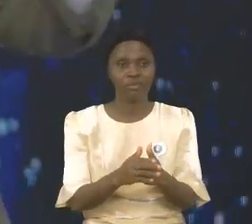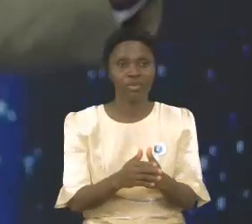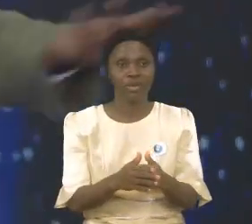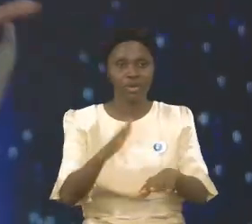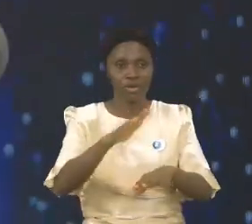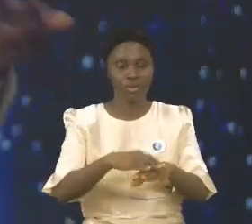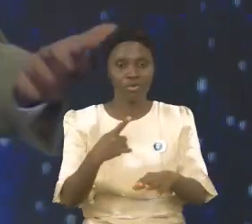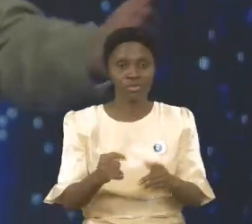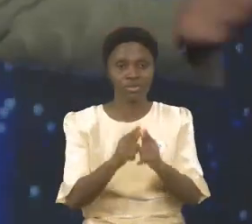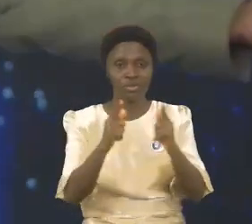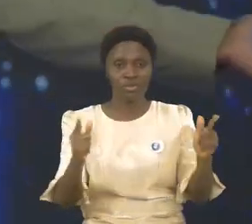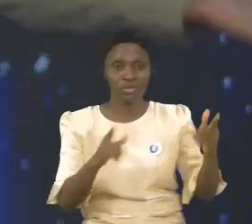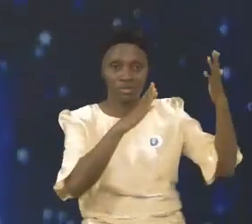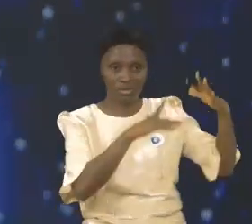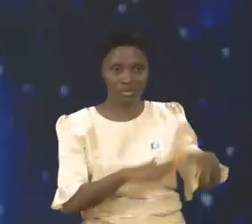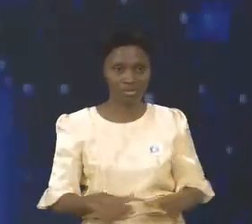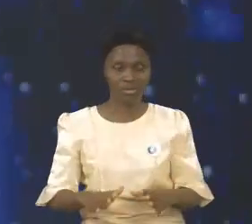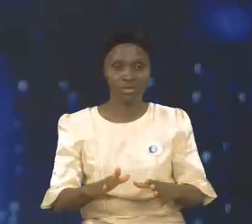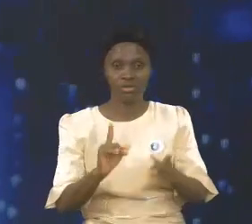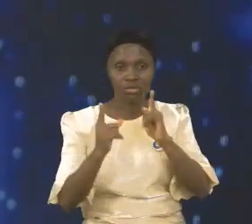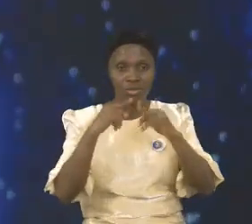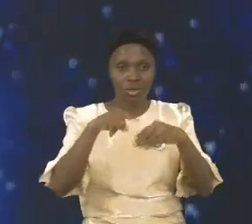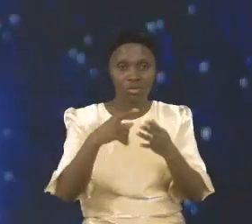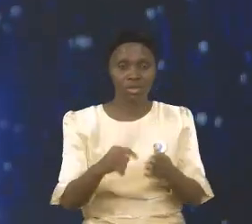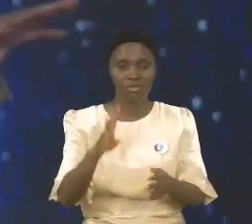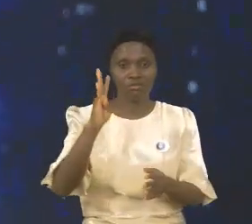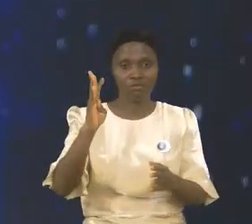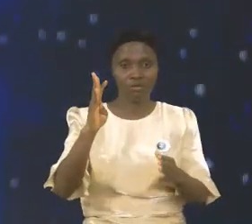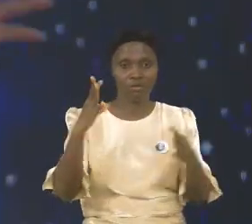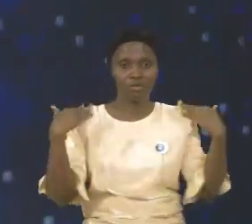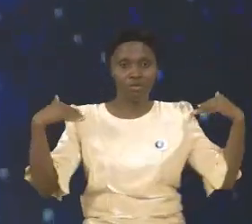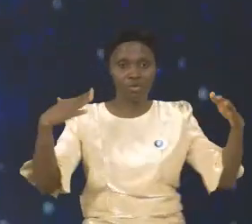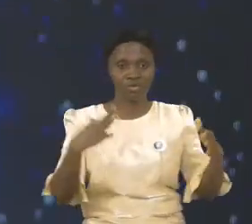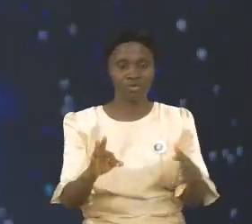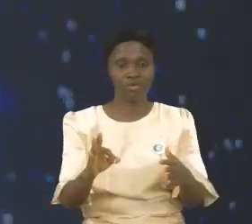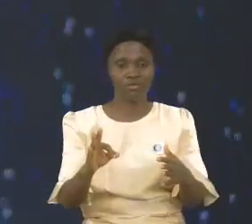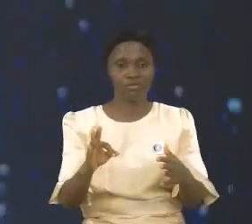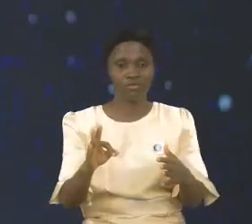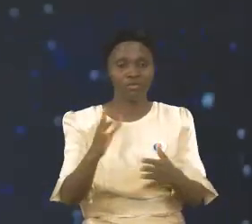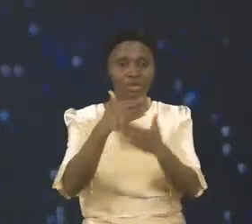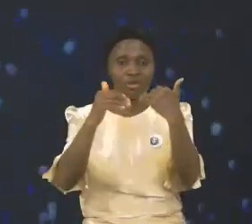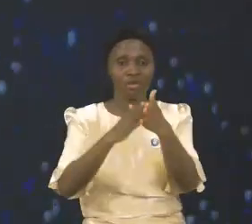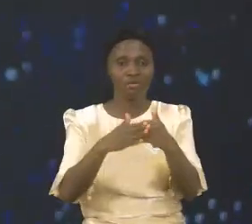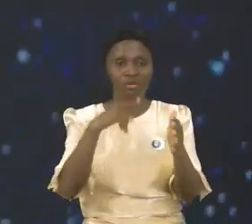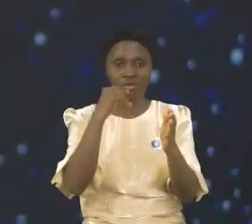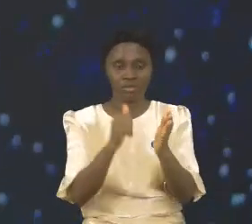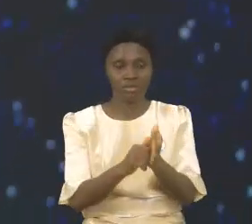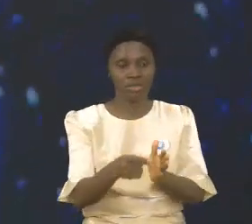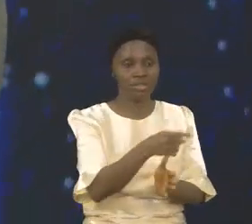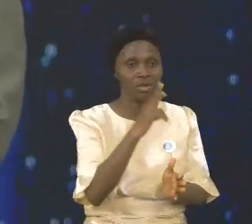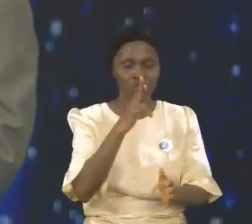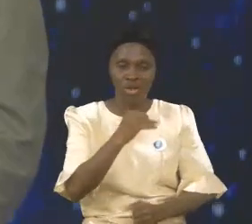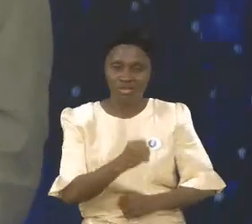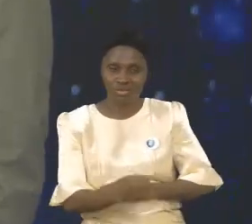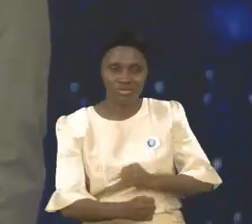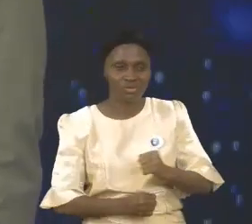When he talks about the four winds of heaven, and he said, they strove, they were striving, they were in a